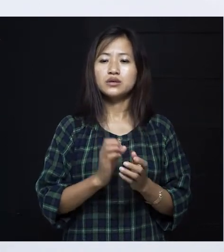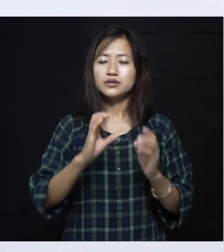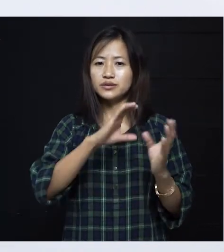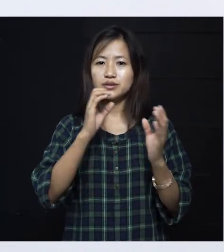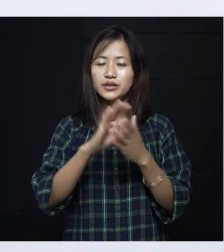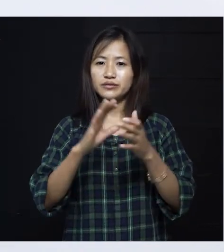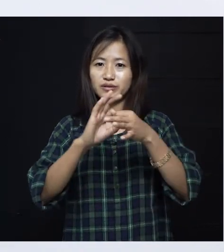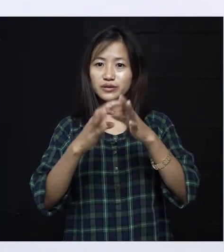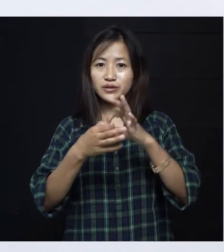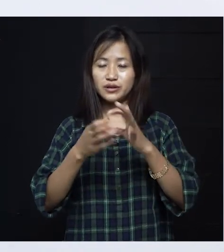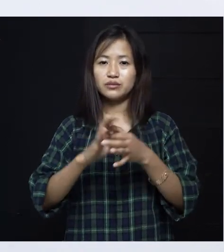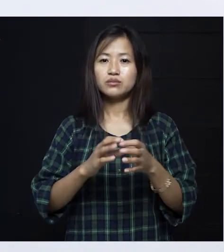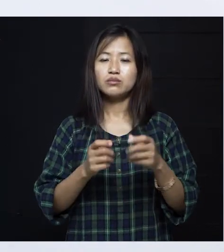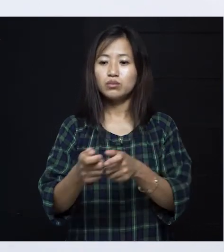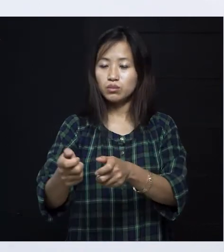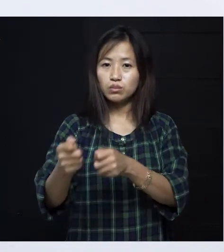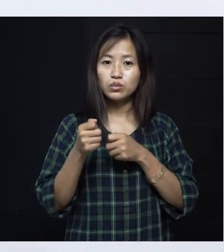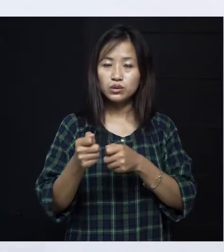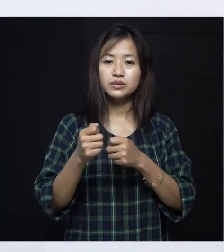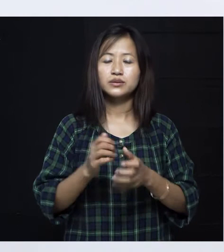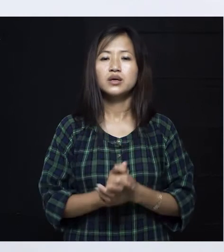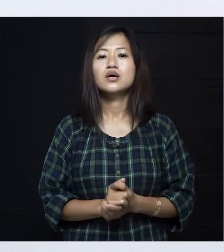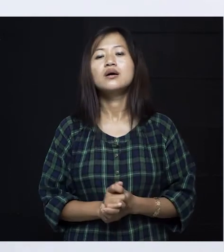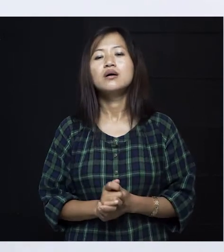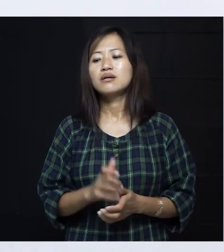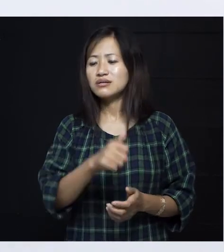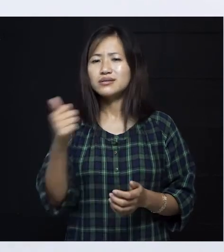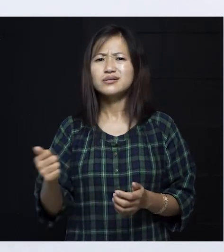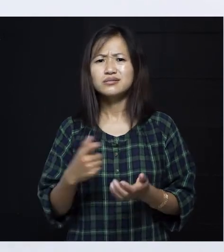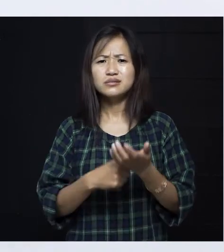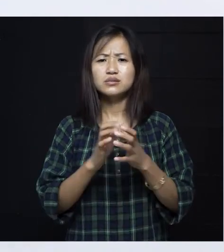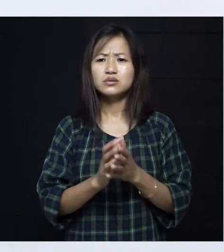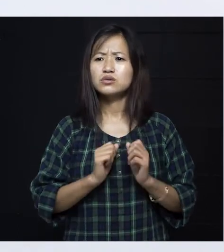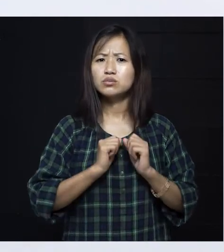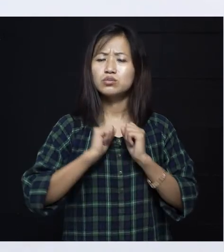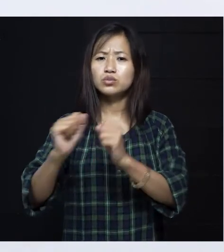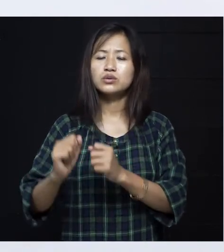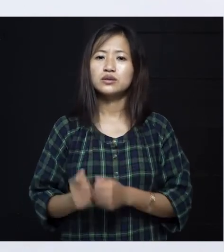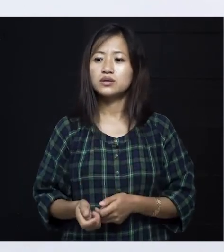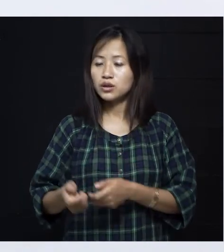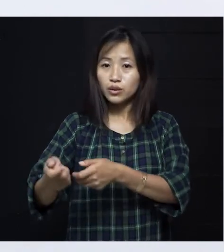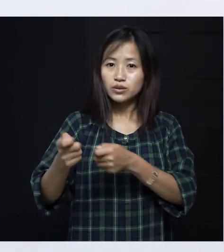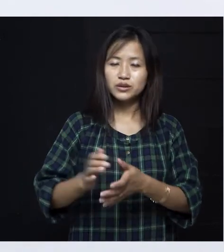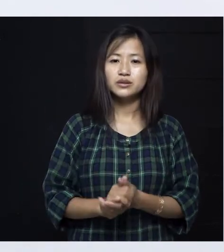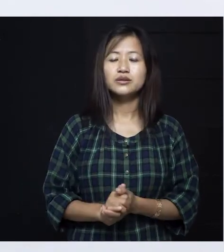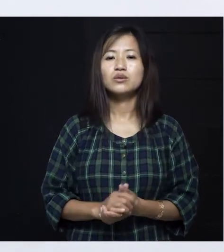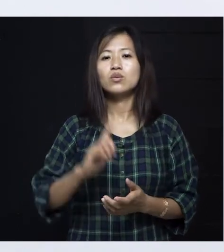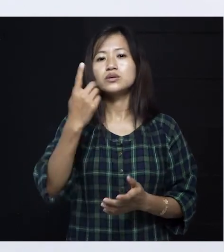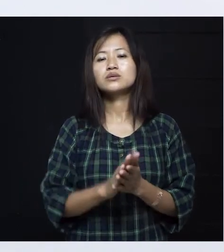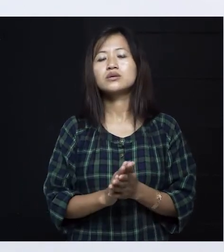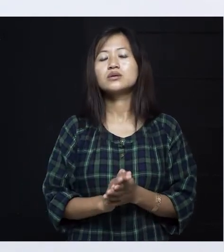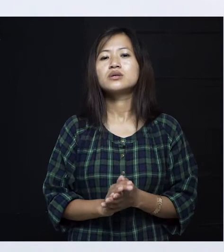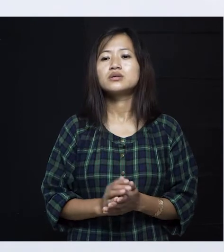pulling. Chain pulling, where people without like any reason, sometimes they used to pull the chain, and once the chain is pulled,